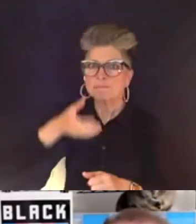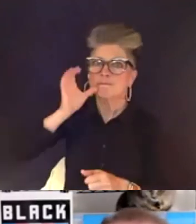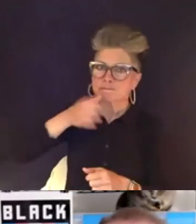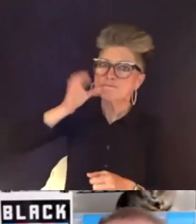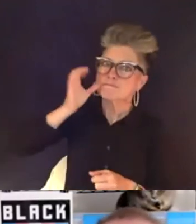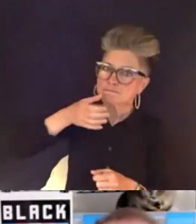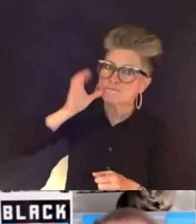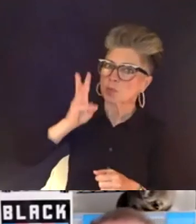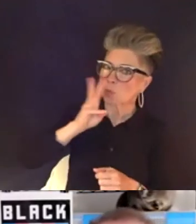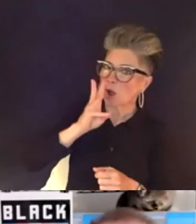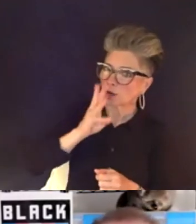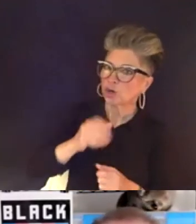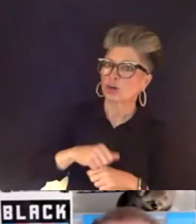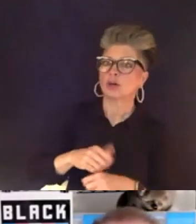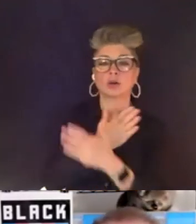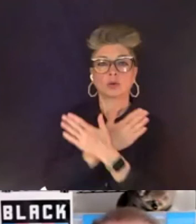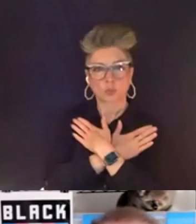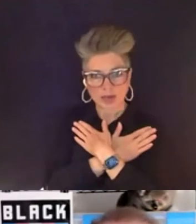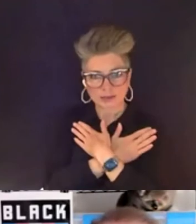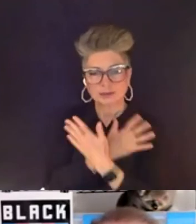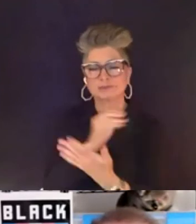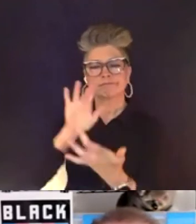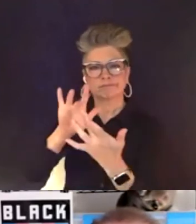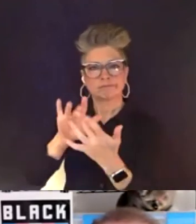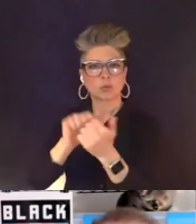and connect with their healthcare providers if they have any questions.